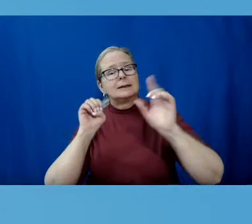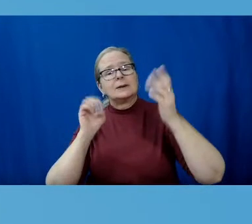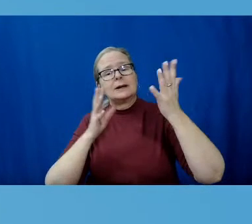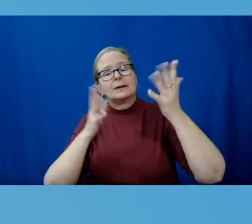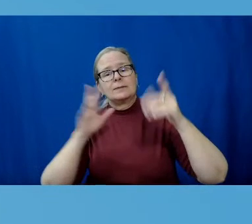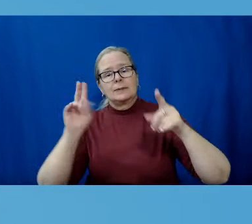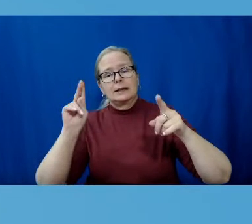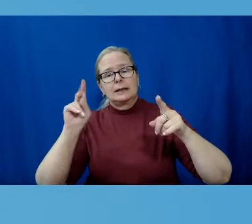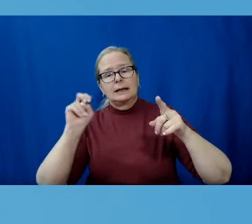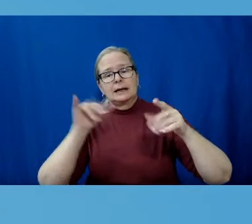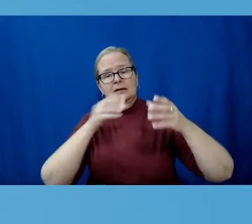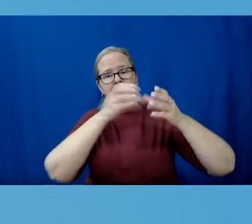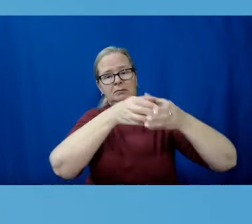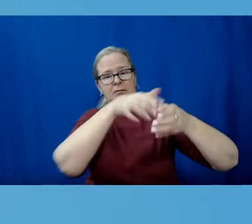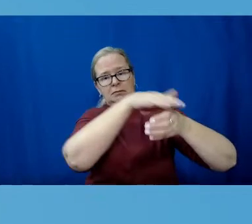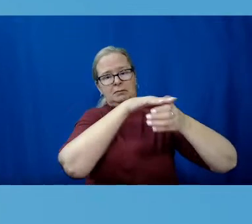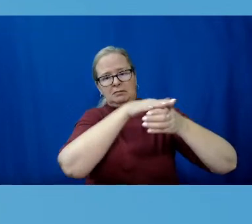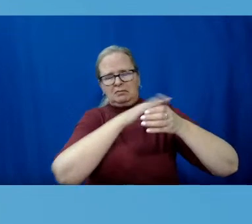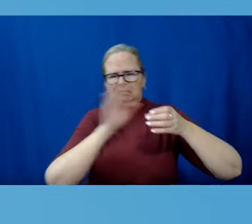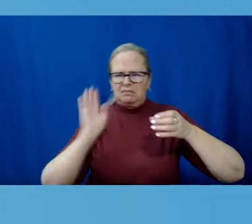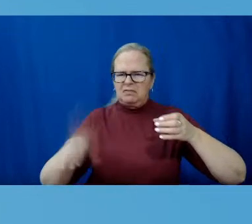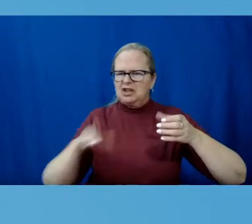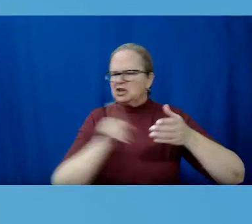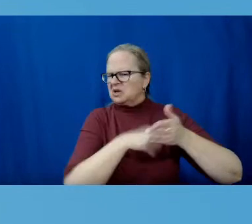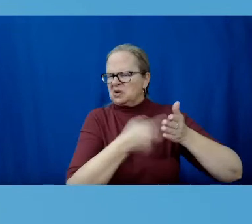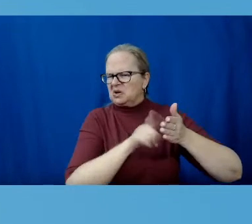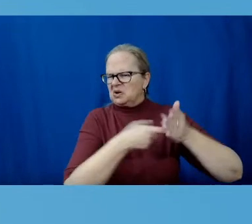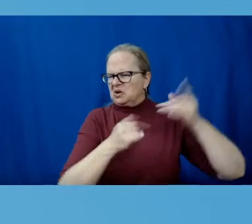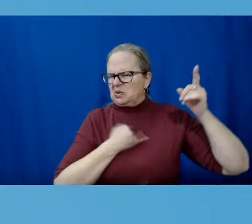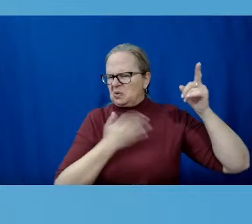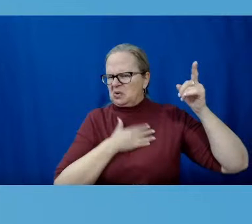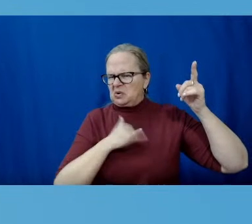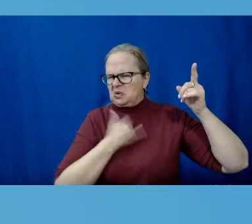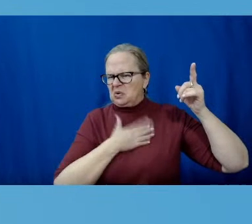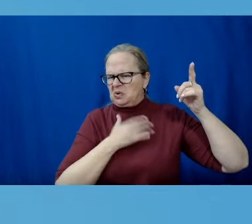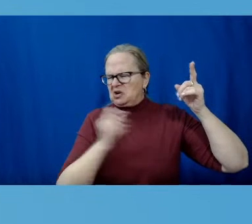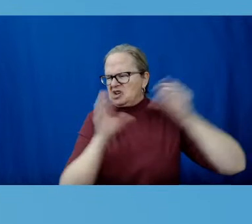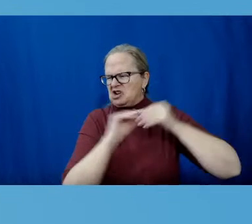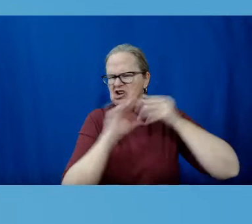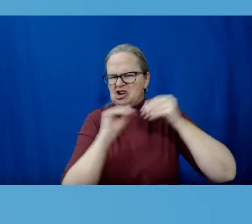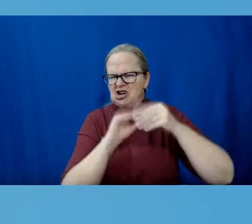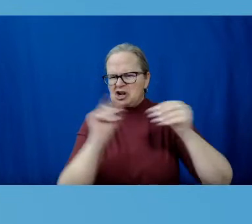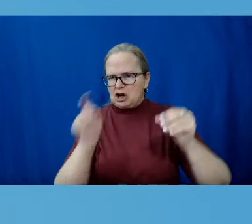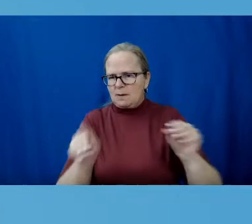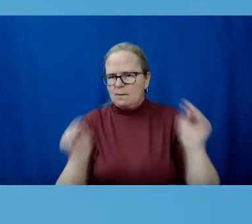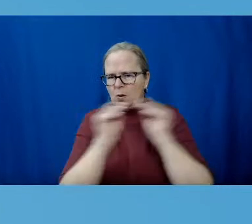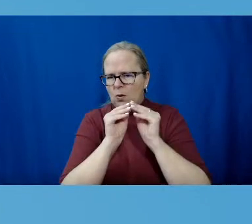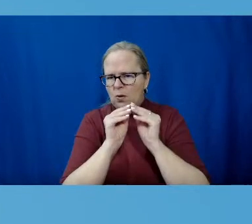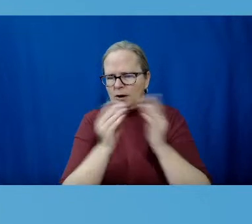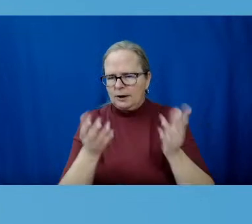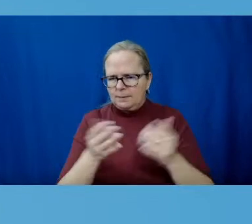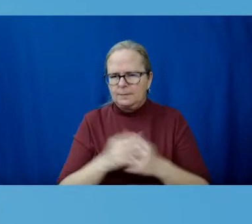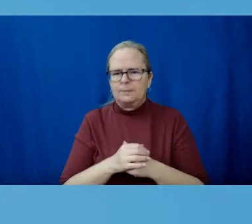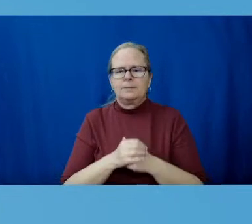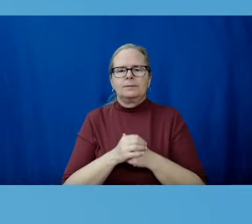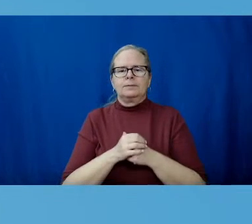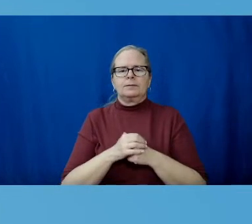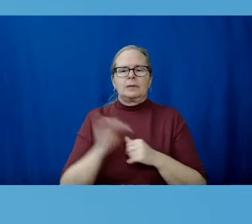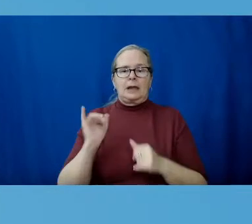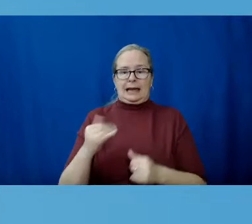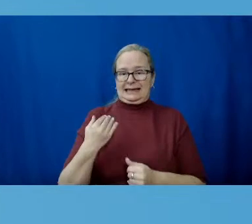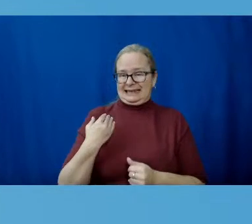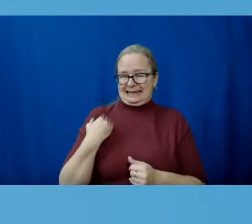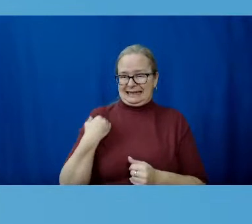fighting against Trudeau. That's one reason why we had that referendum last fall on equalization. His base wants to